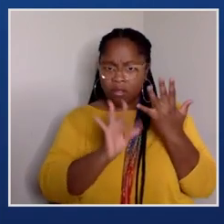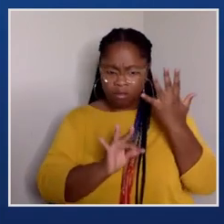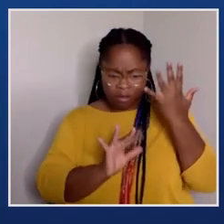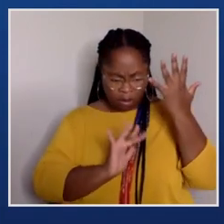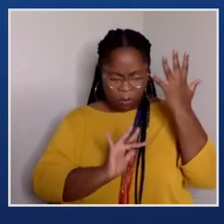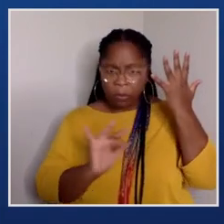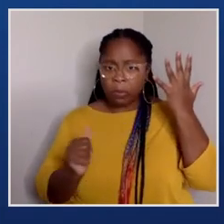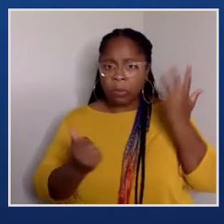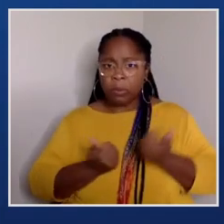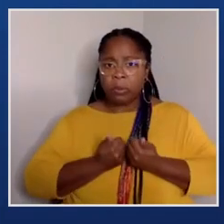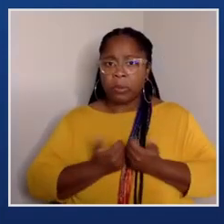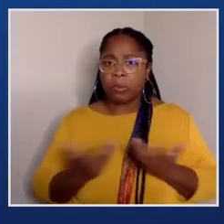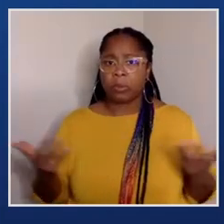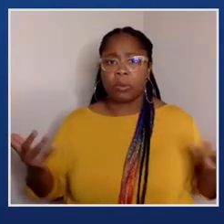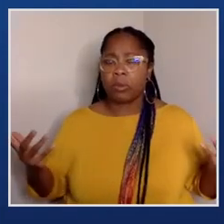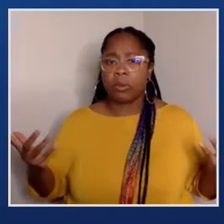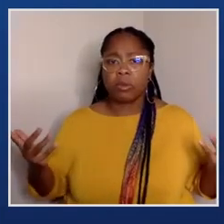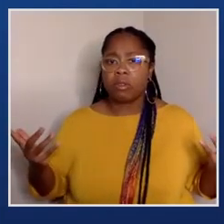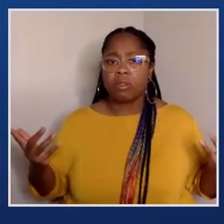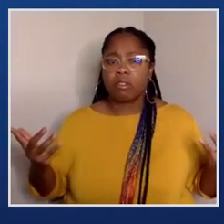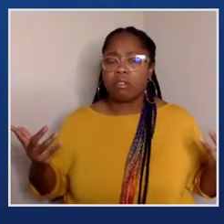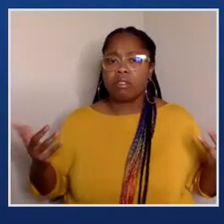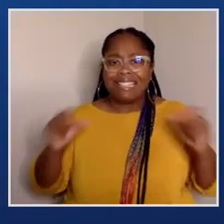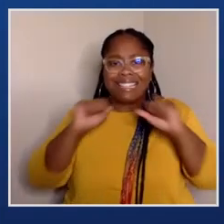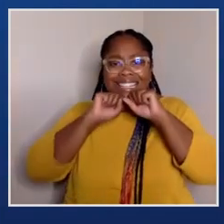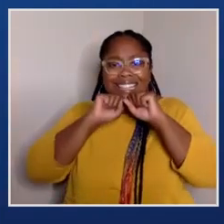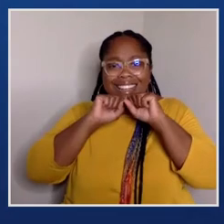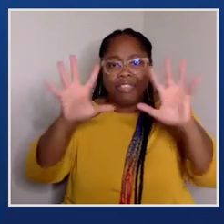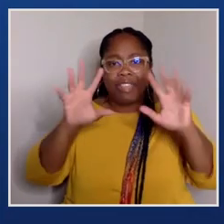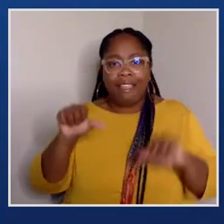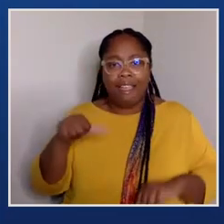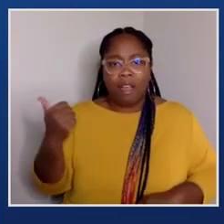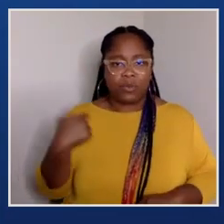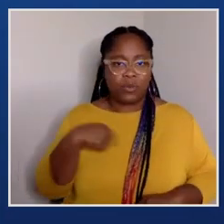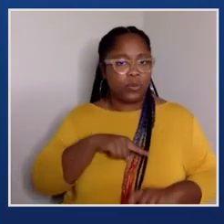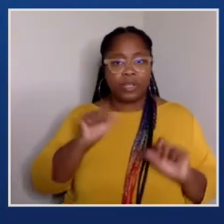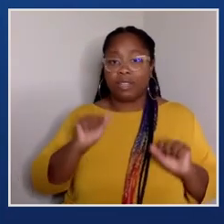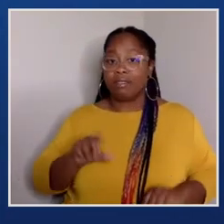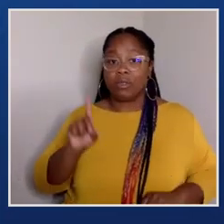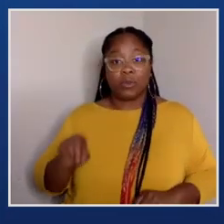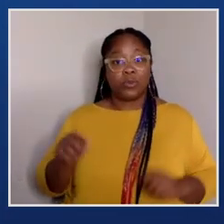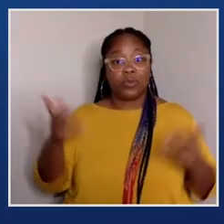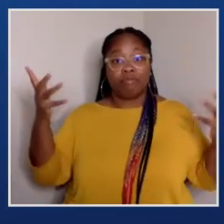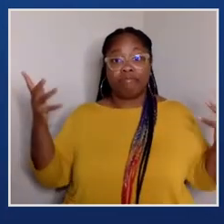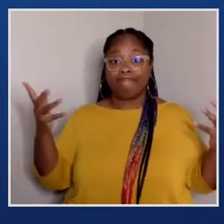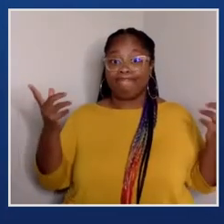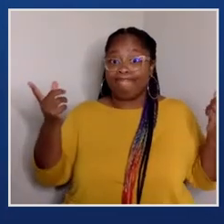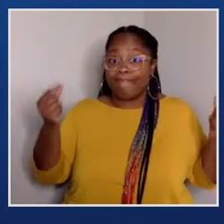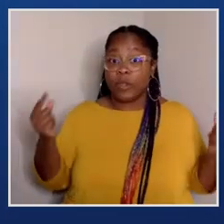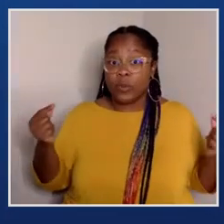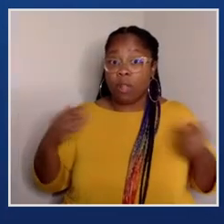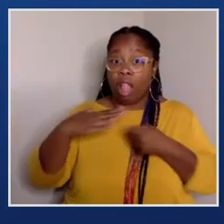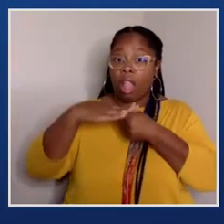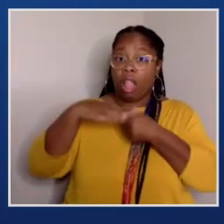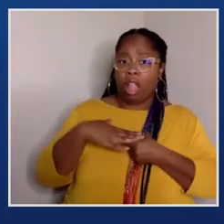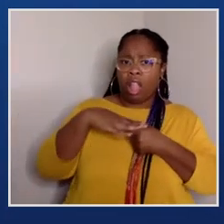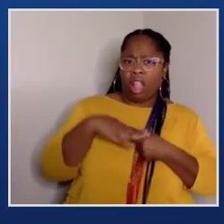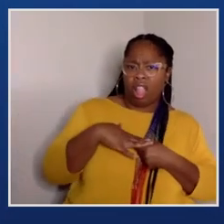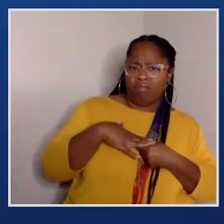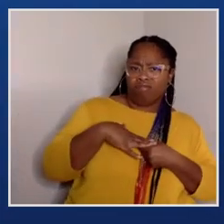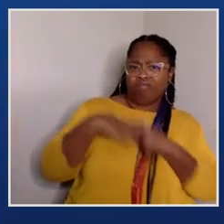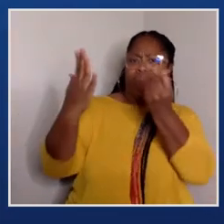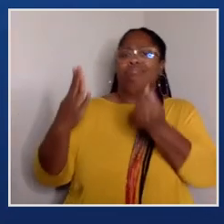You've left us with nothing else to do but to fight back. By